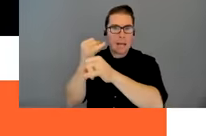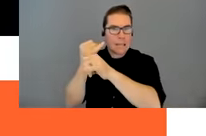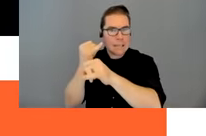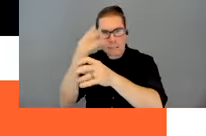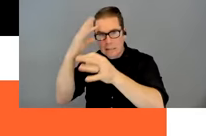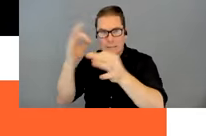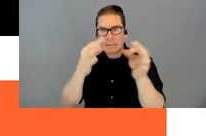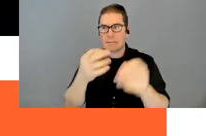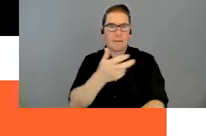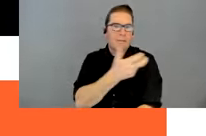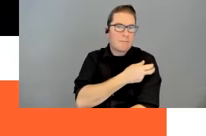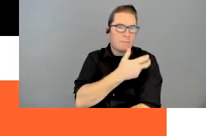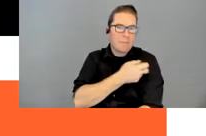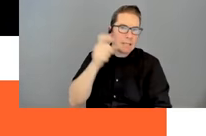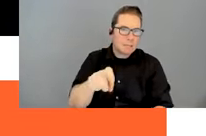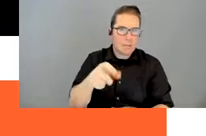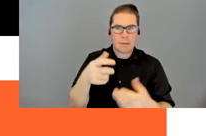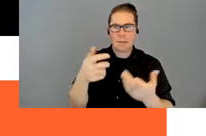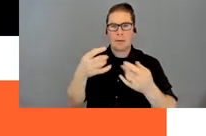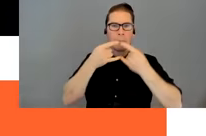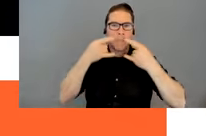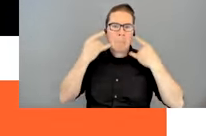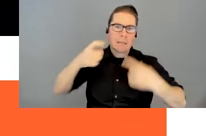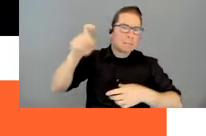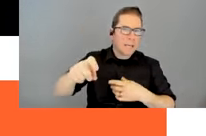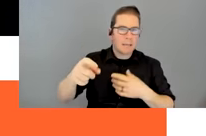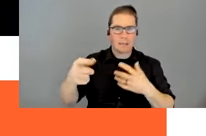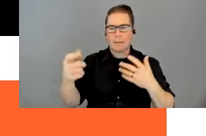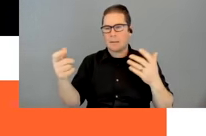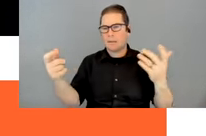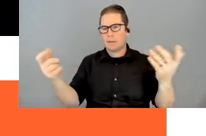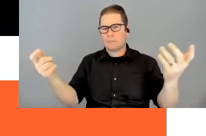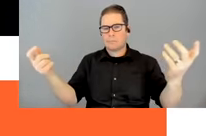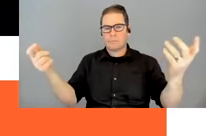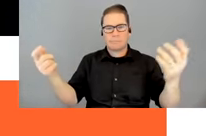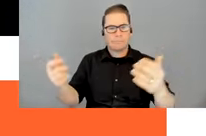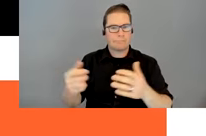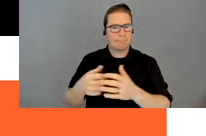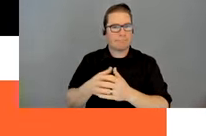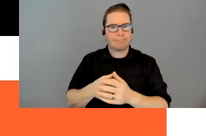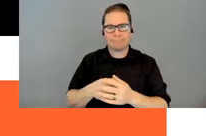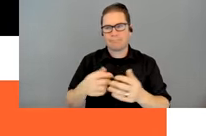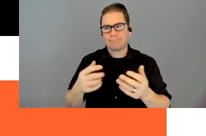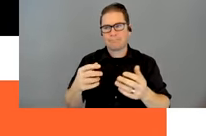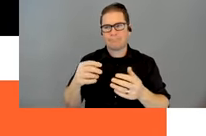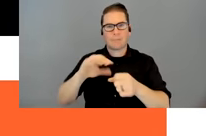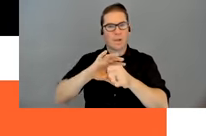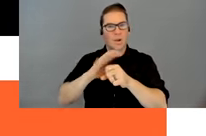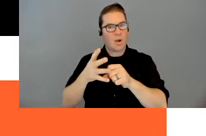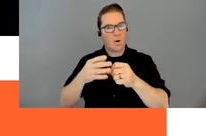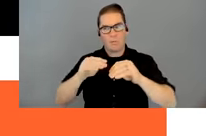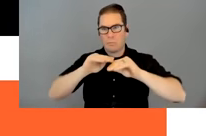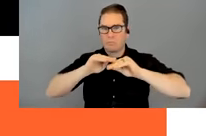vaccine mandates and mask mandates and everything that came with COVID turning our world upside